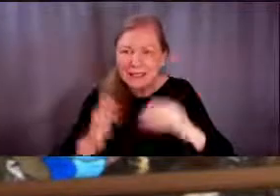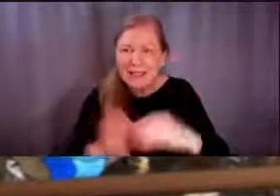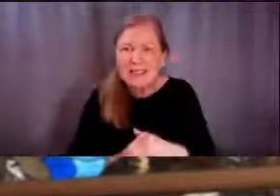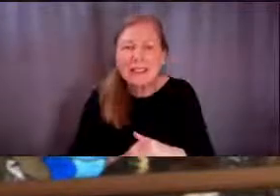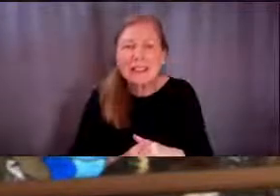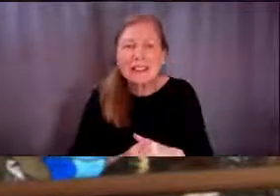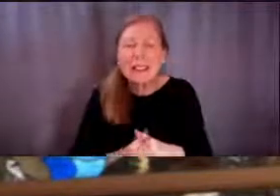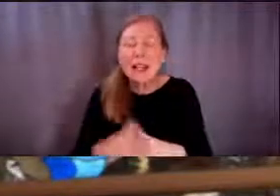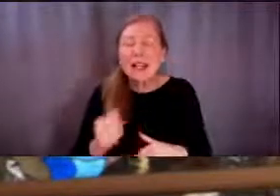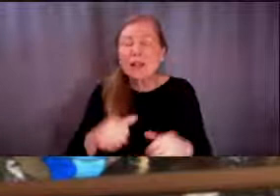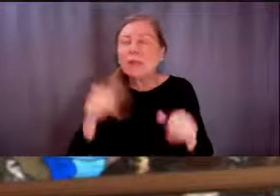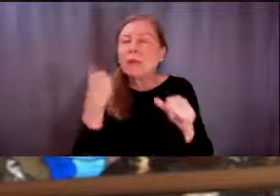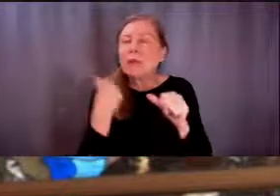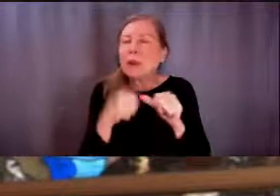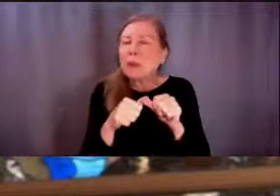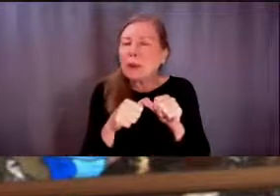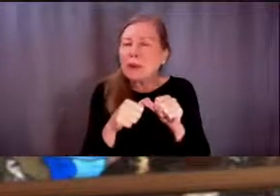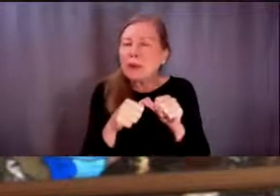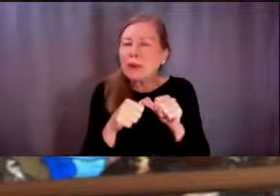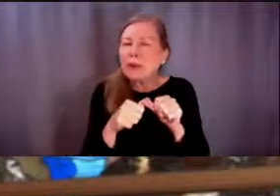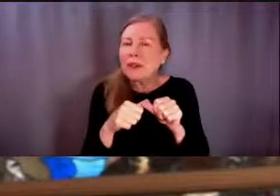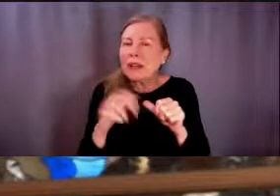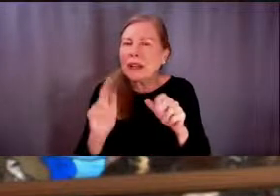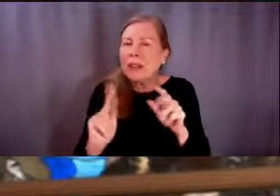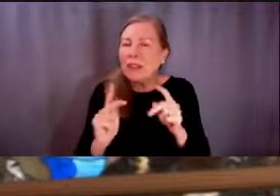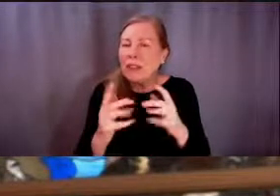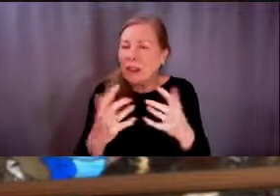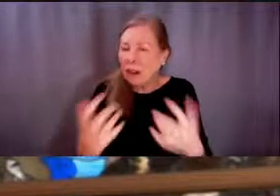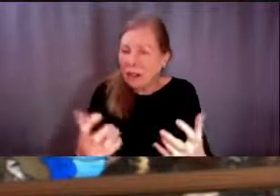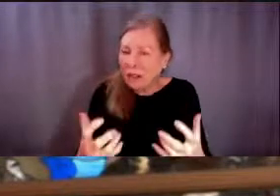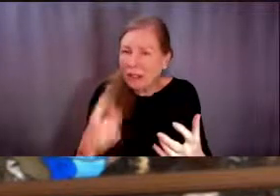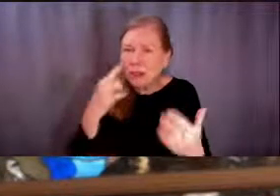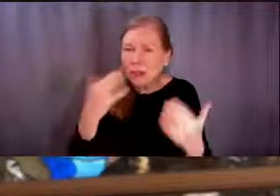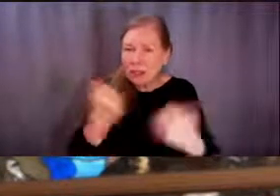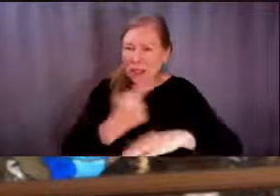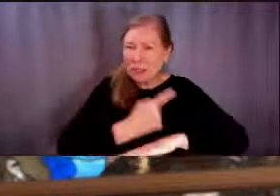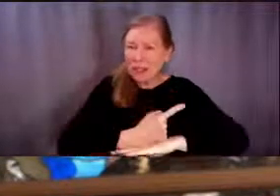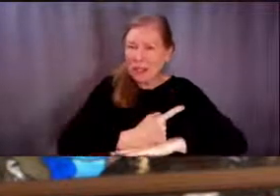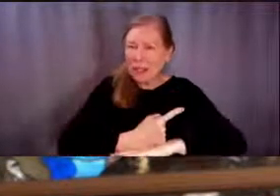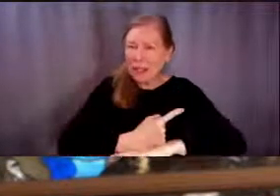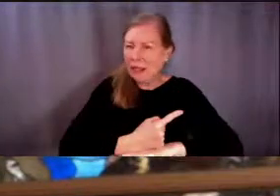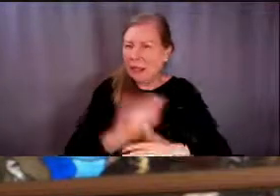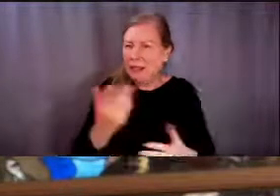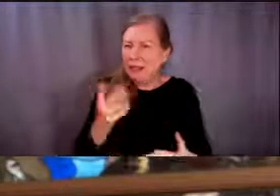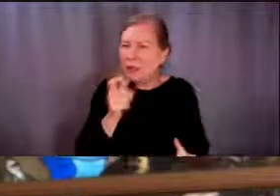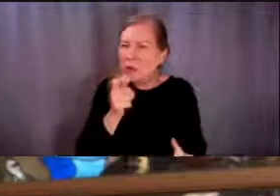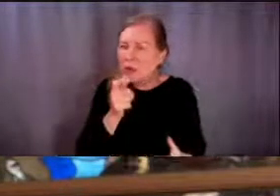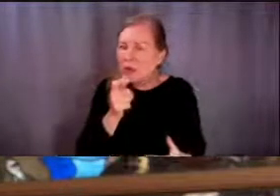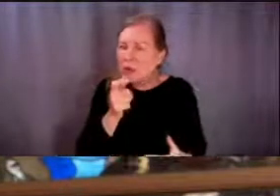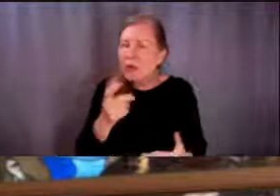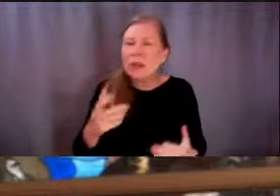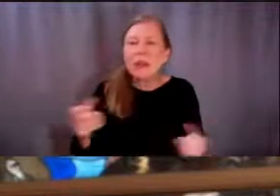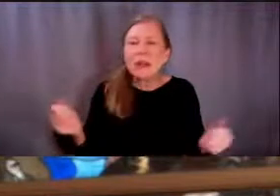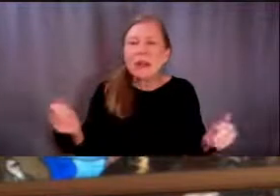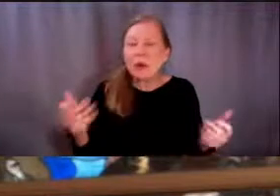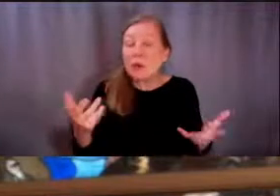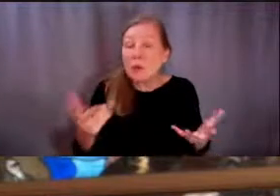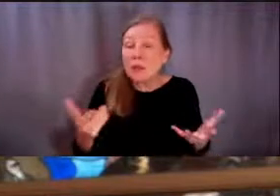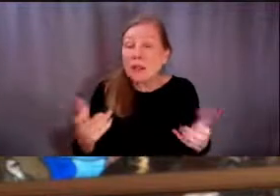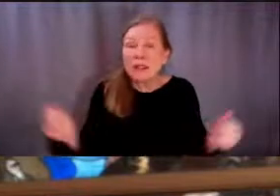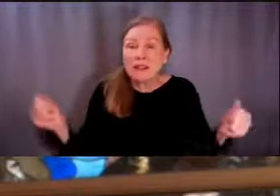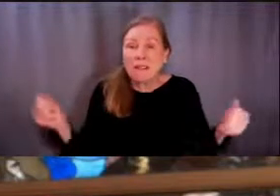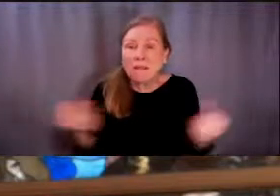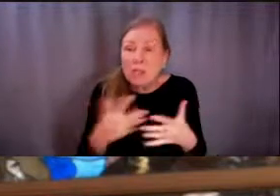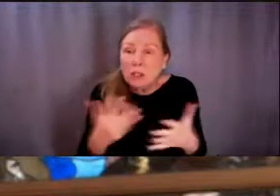the context for the audience of today's passage is fear, anxiety,